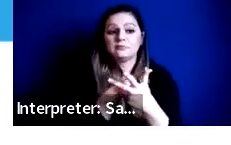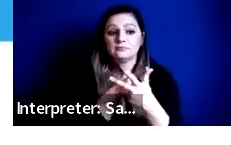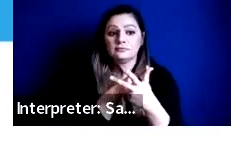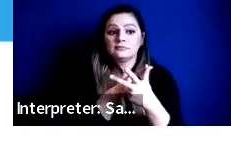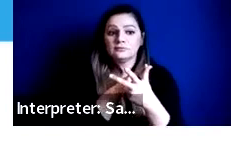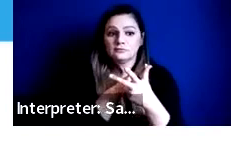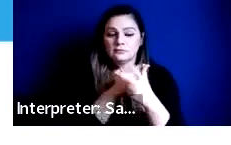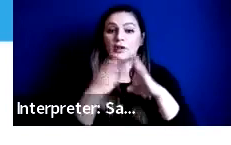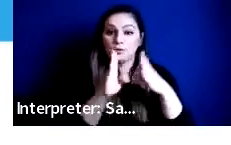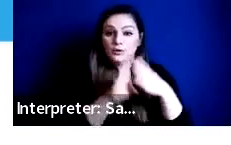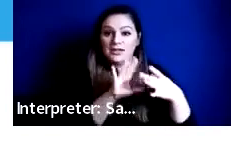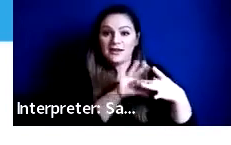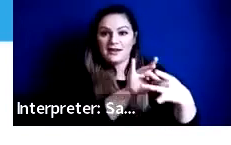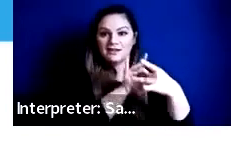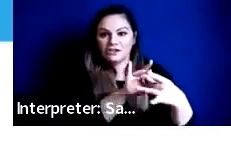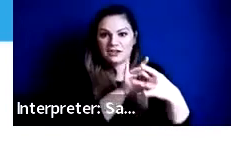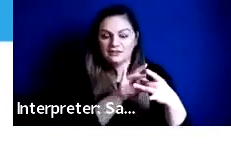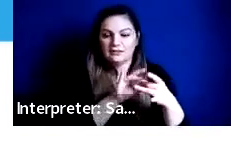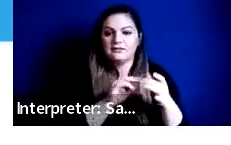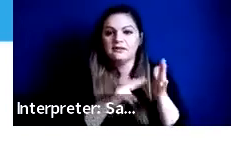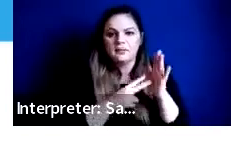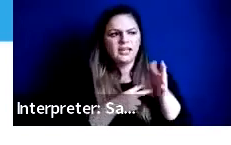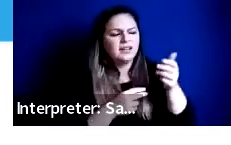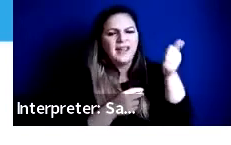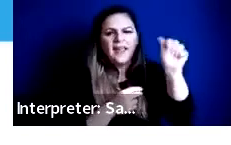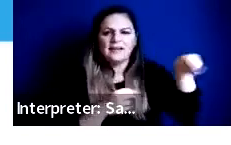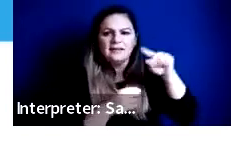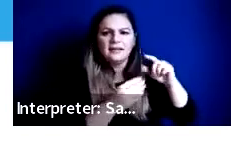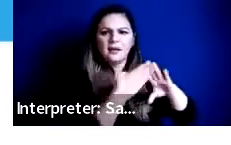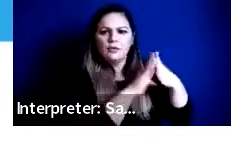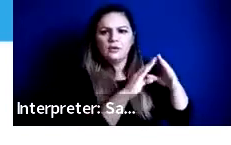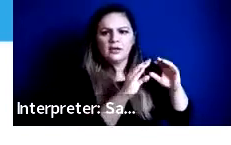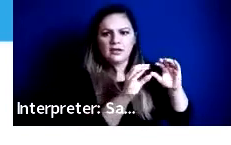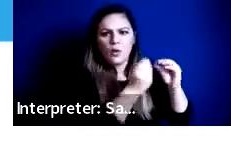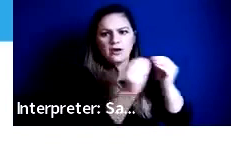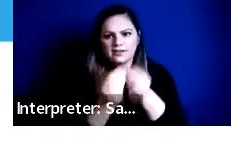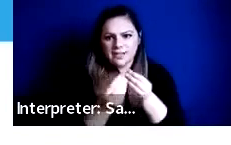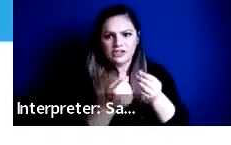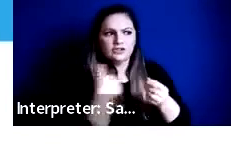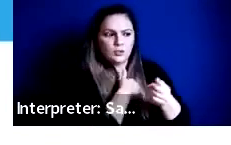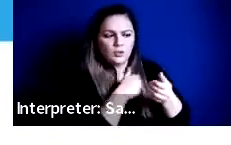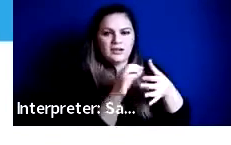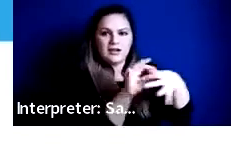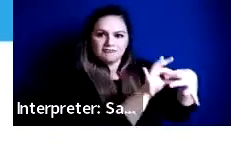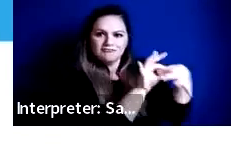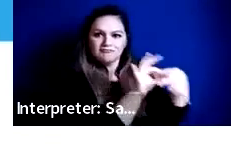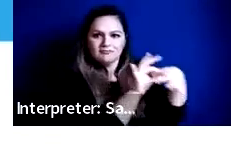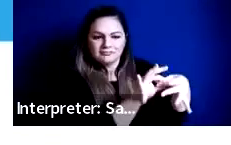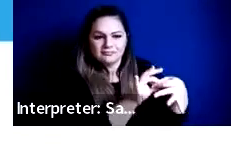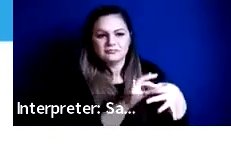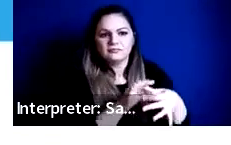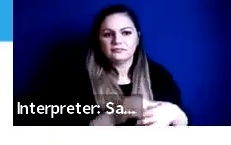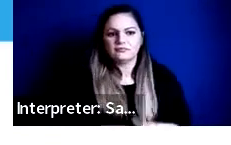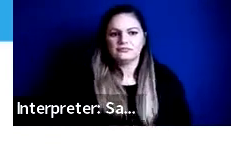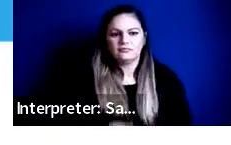is working with the community-based organizations, getting those needs assessments, those folks who are